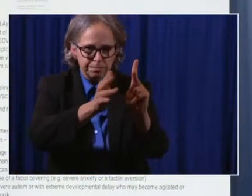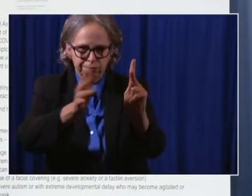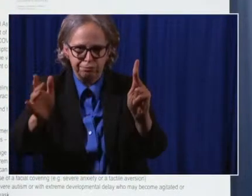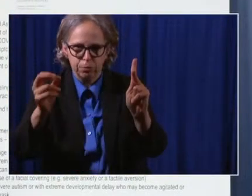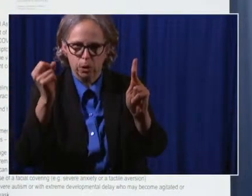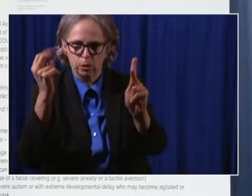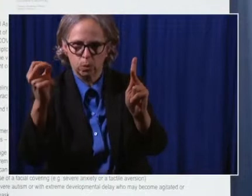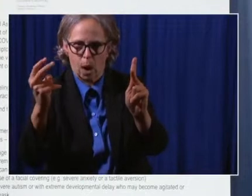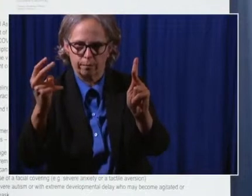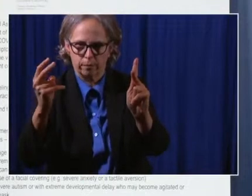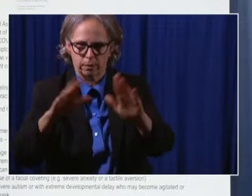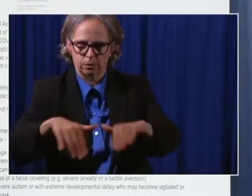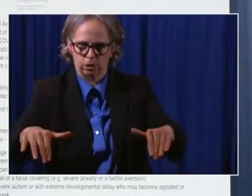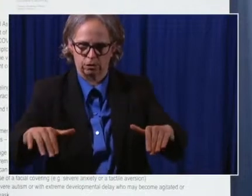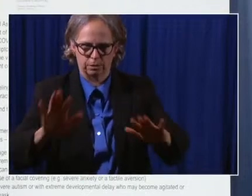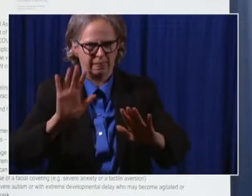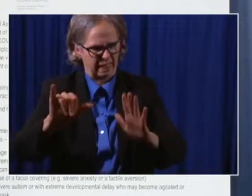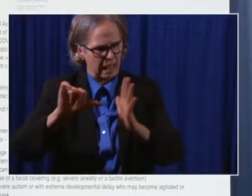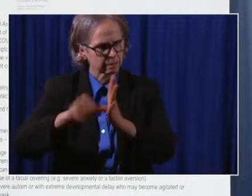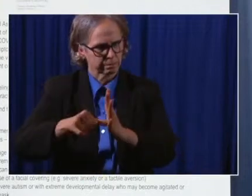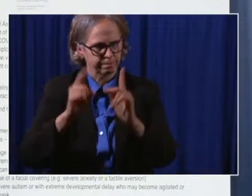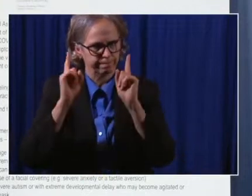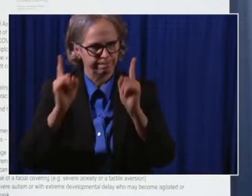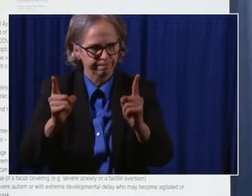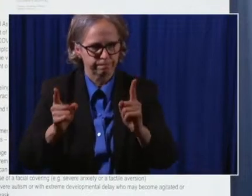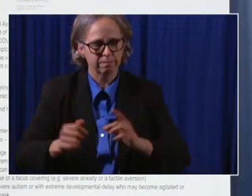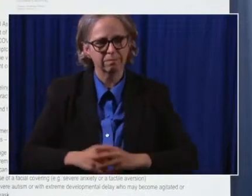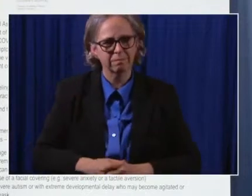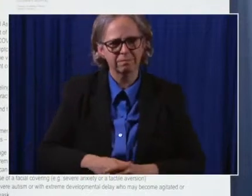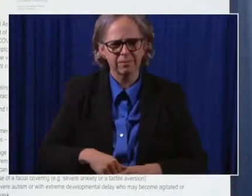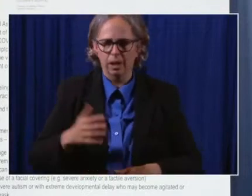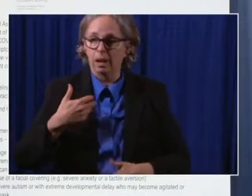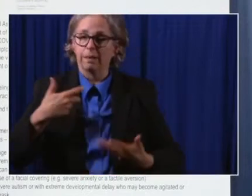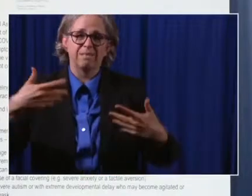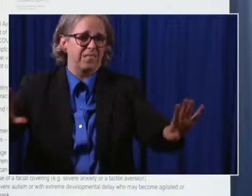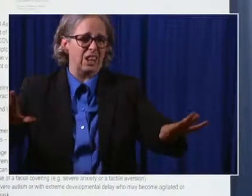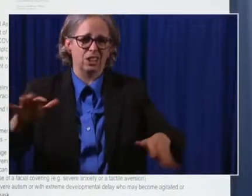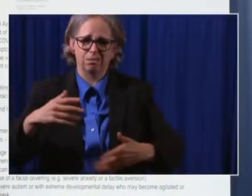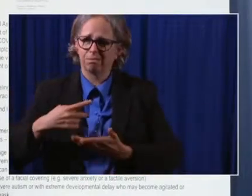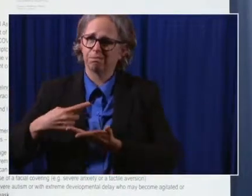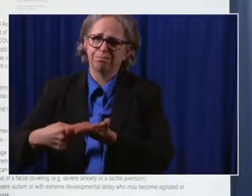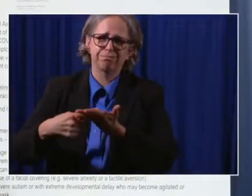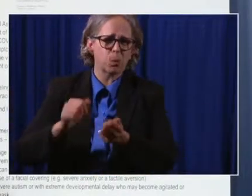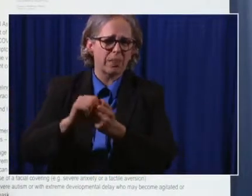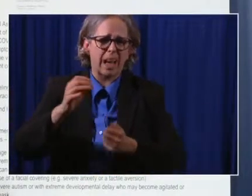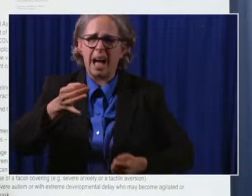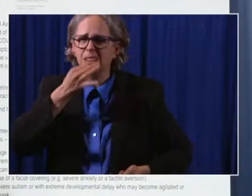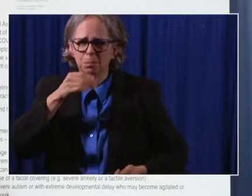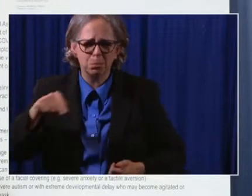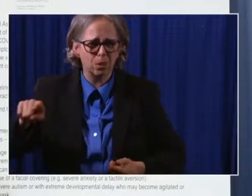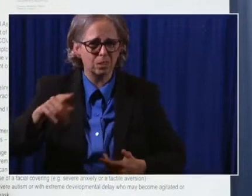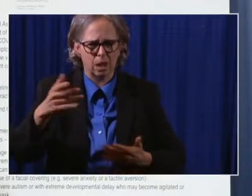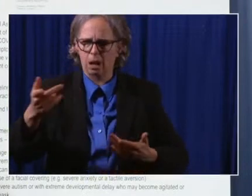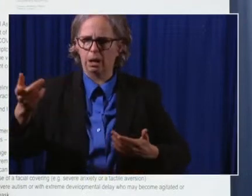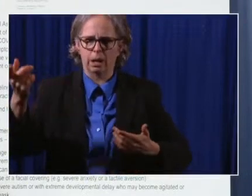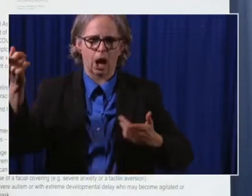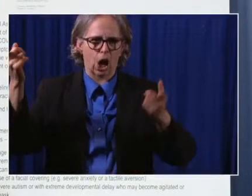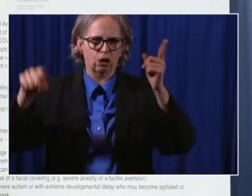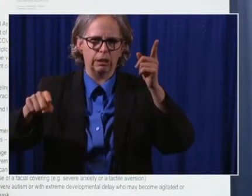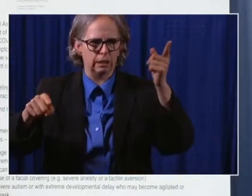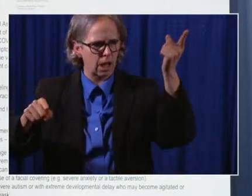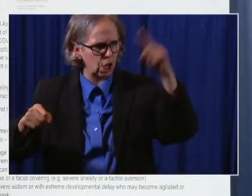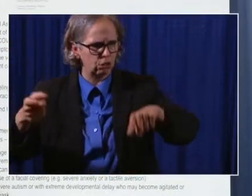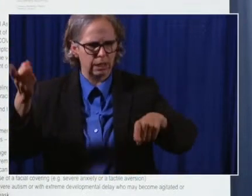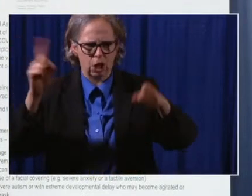jury's back on the issue. There is a broad consensus among experts in the country that the way to